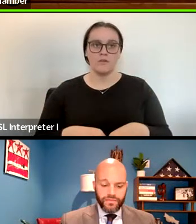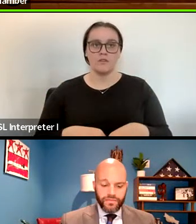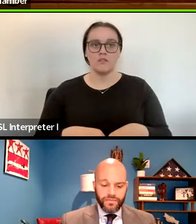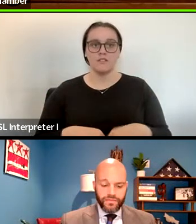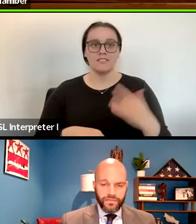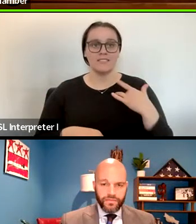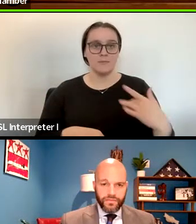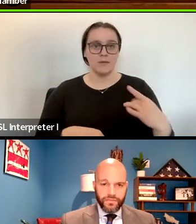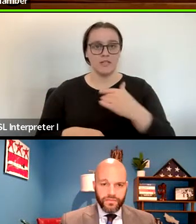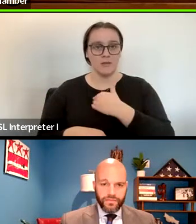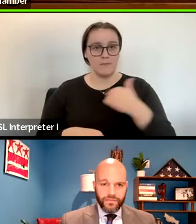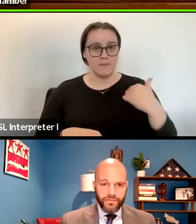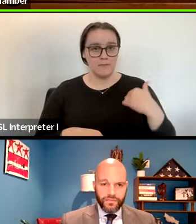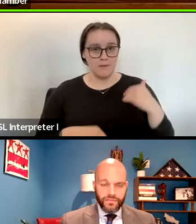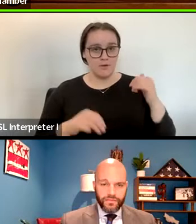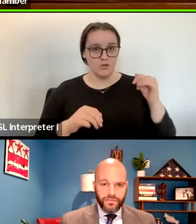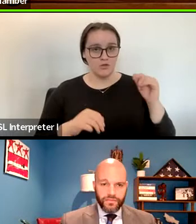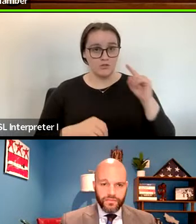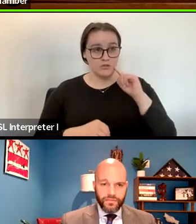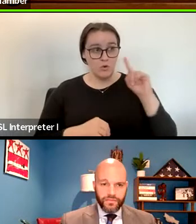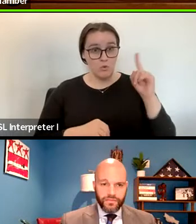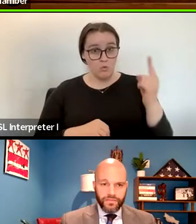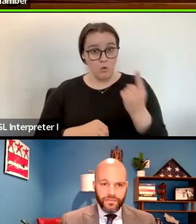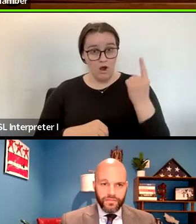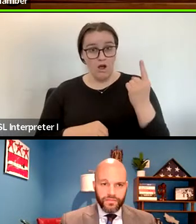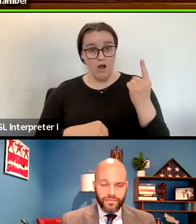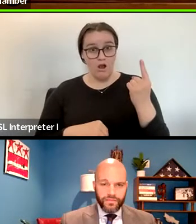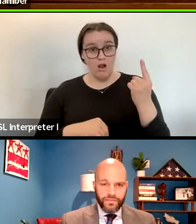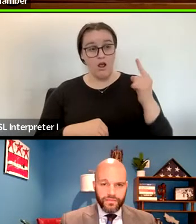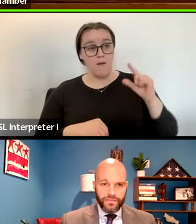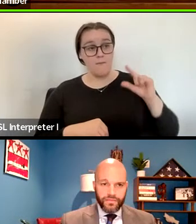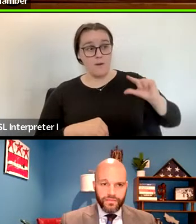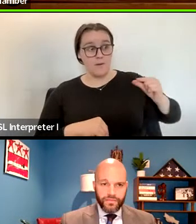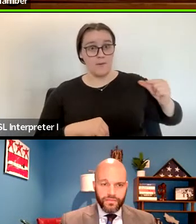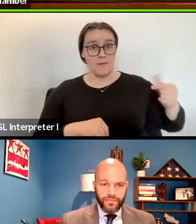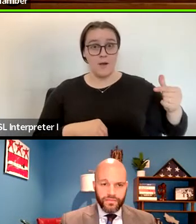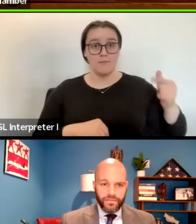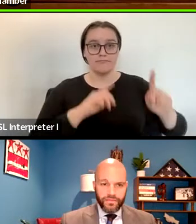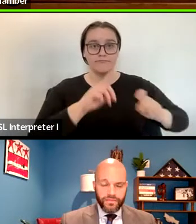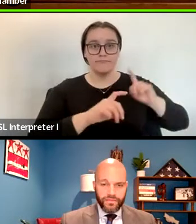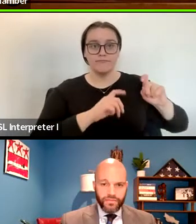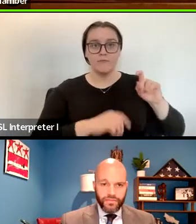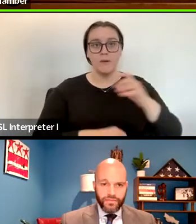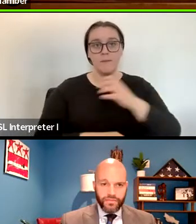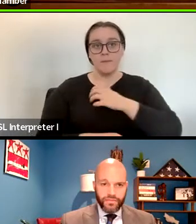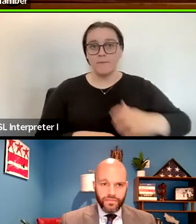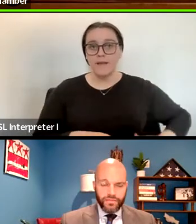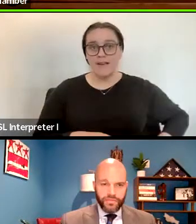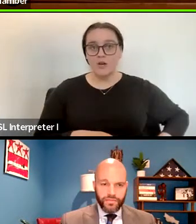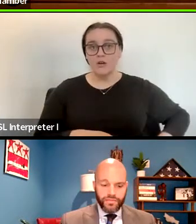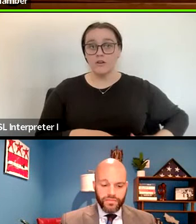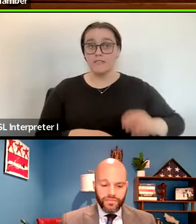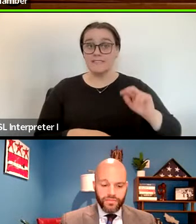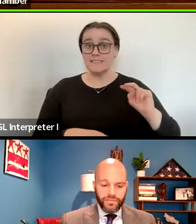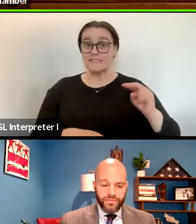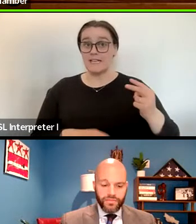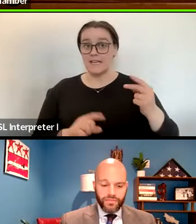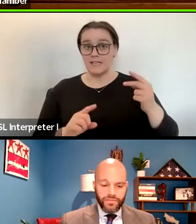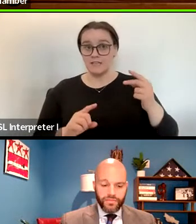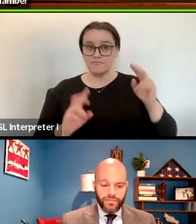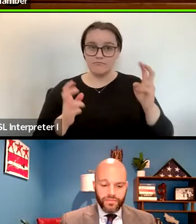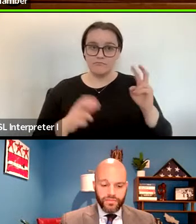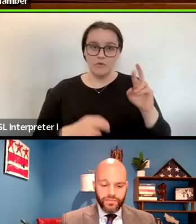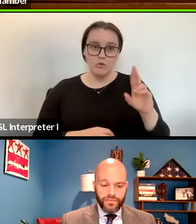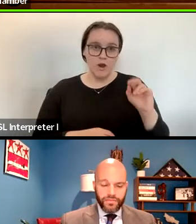round with the city administrator, if the mayor doesn't want to stay. And I do want to note for the record that I appreciate that